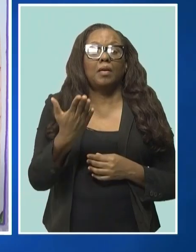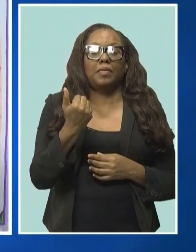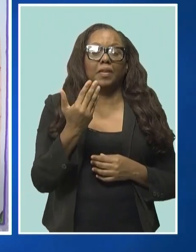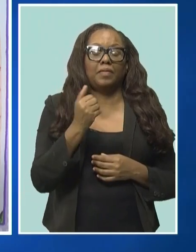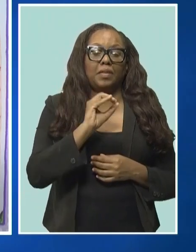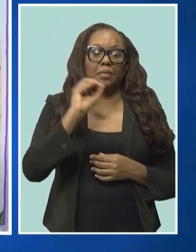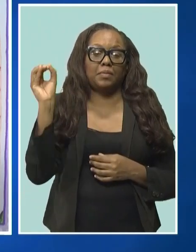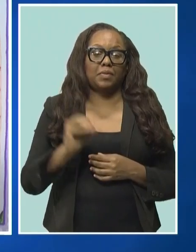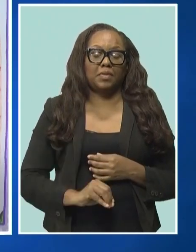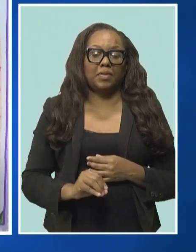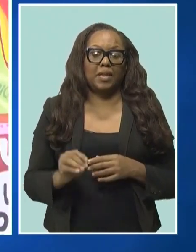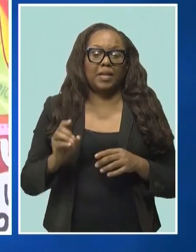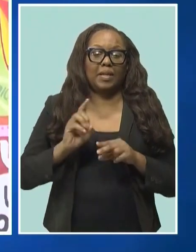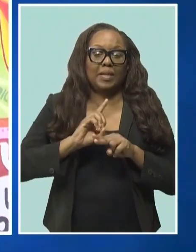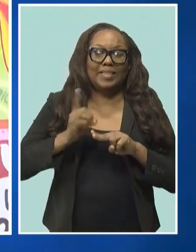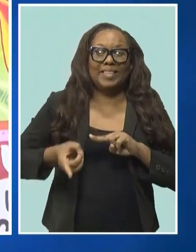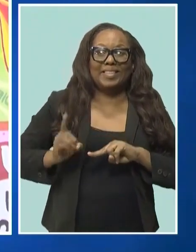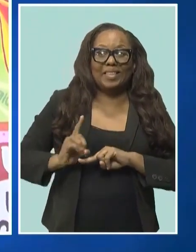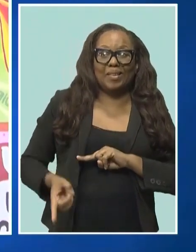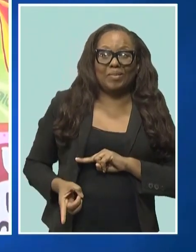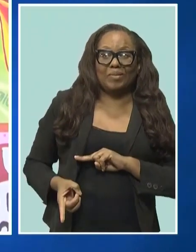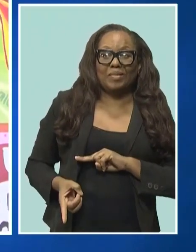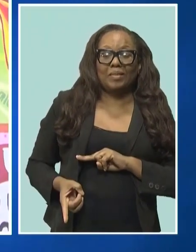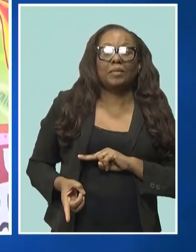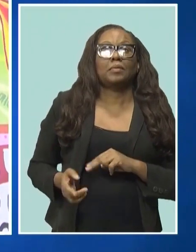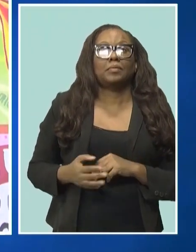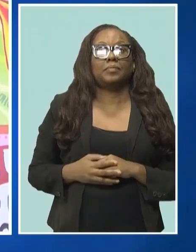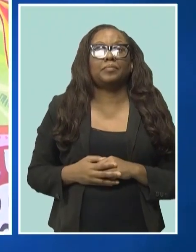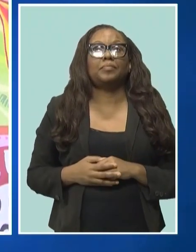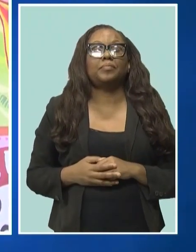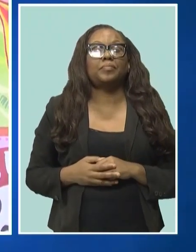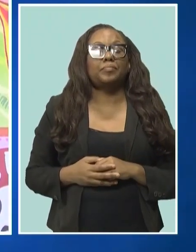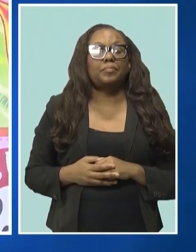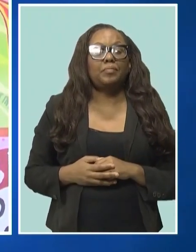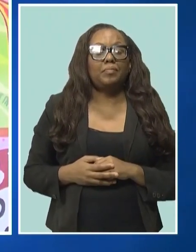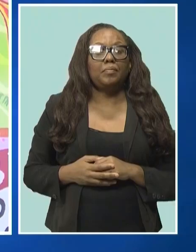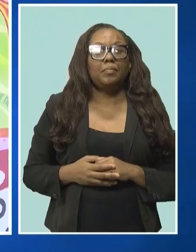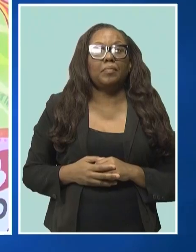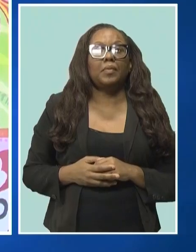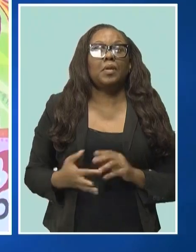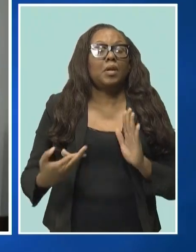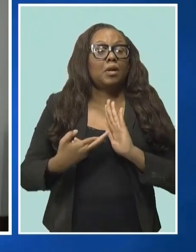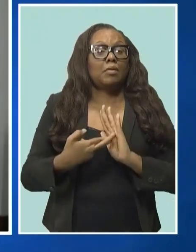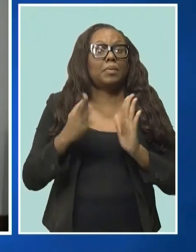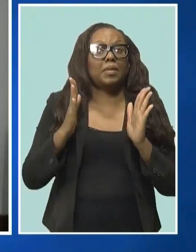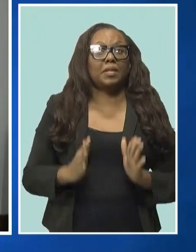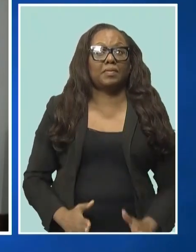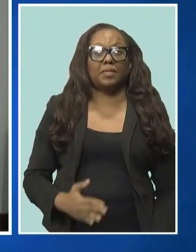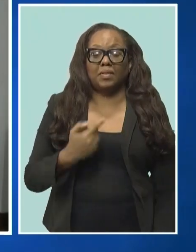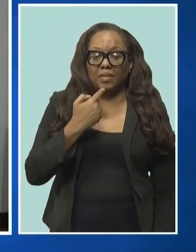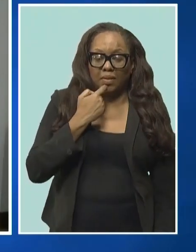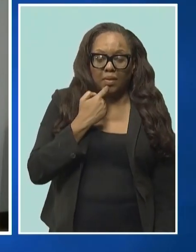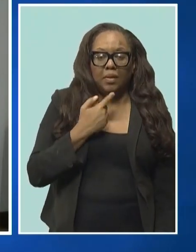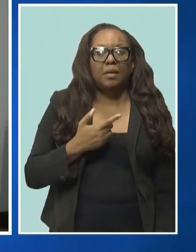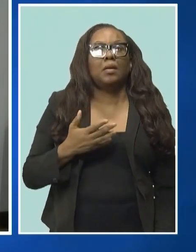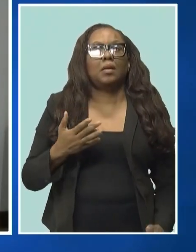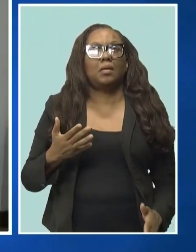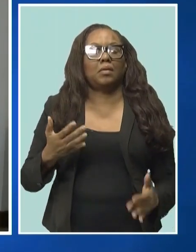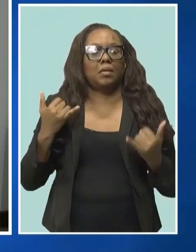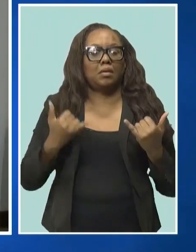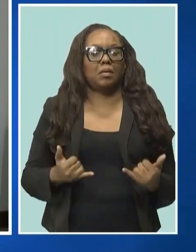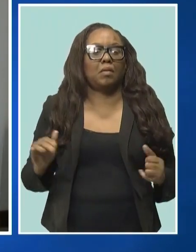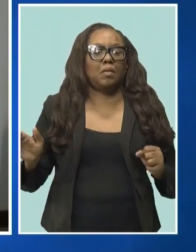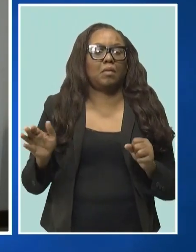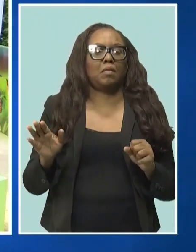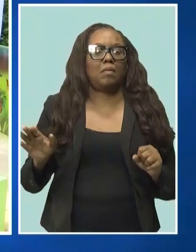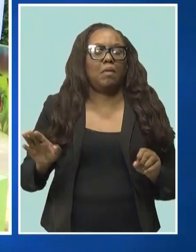our combination tours. The country manager for Chukka Caribbean Barbados Limited, Andrea Franklin, says they will now be fully open minus